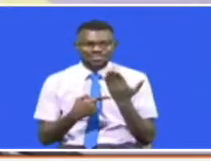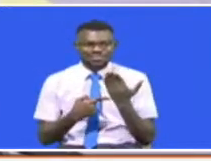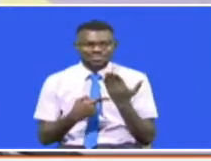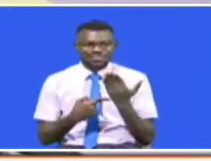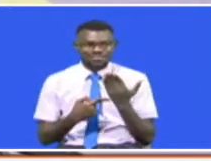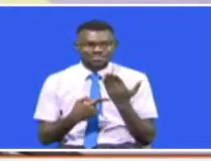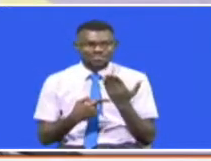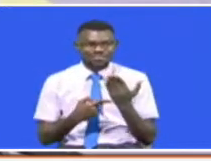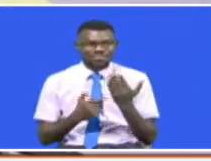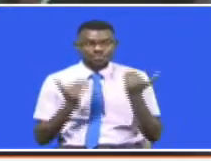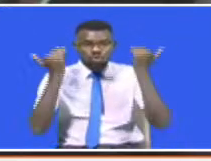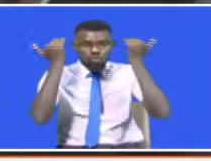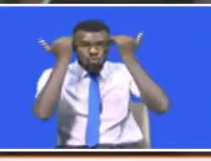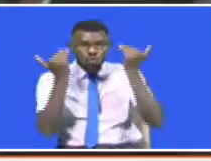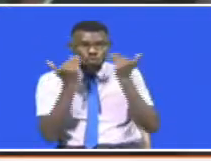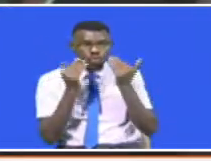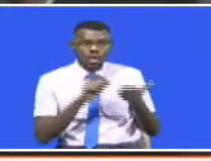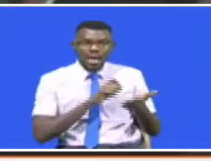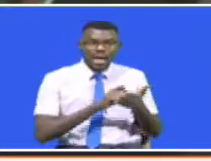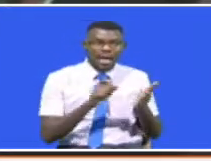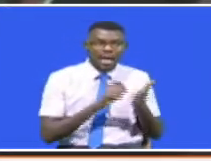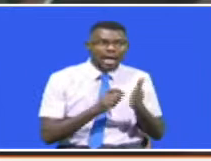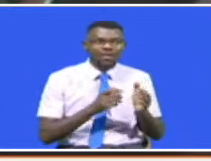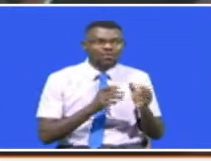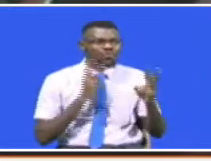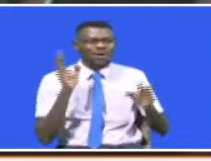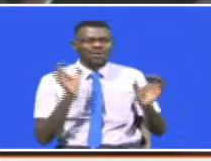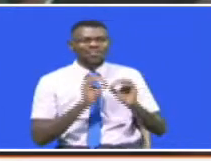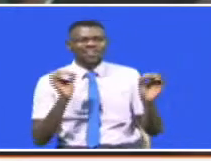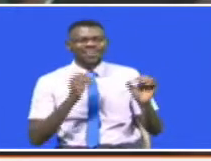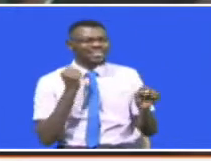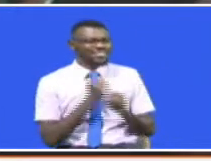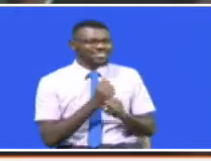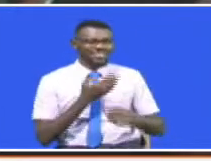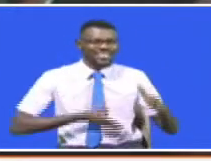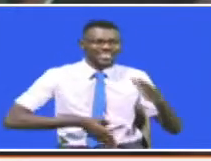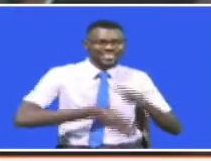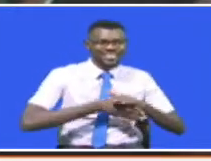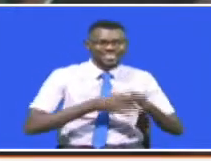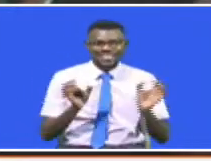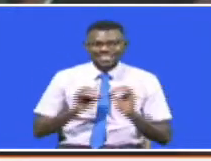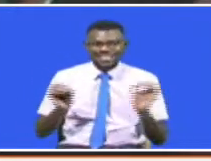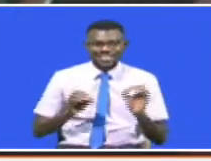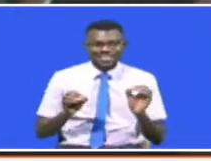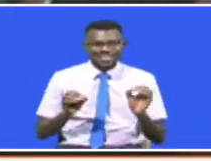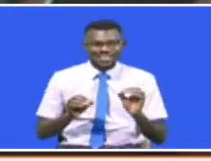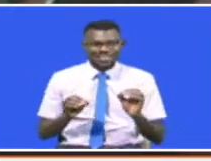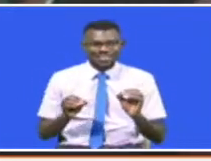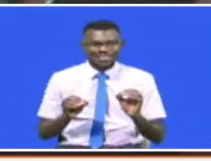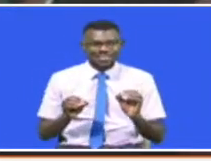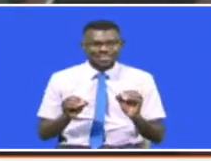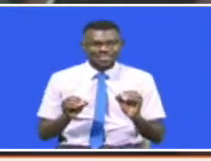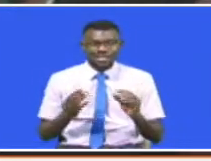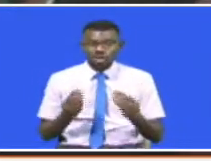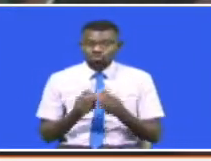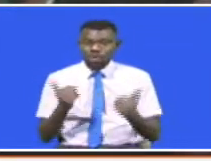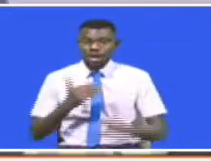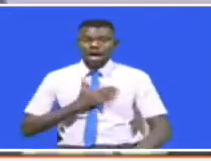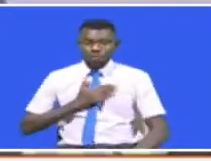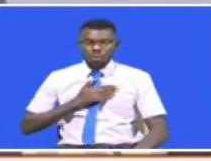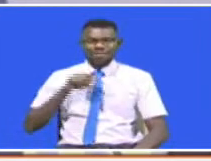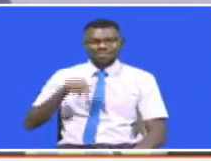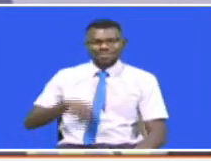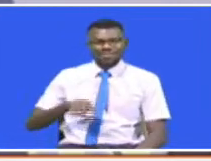Court clerks, court assistants, don't panic. Your work is not going anywhere. To know that this is a homegrown solution